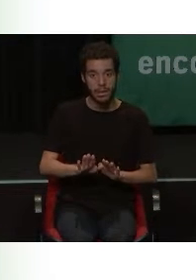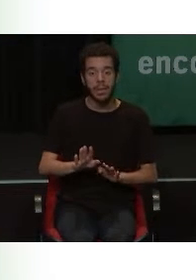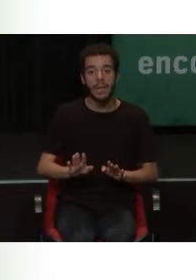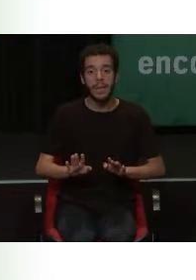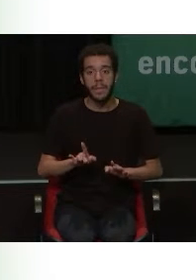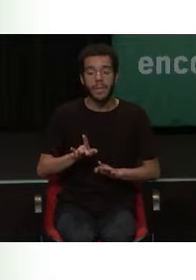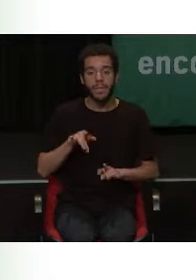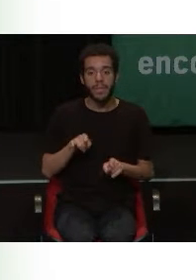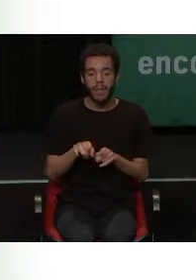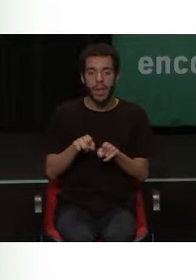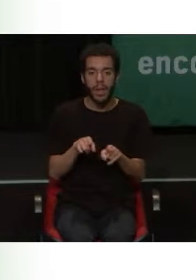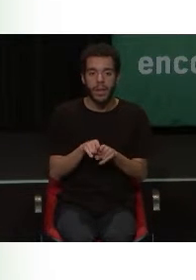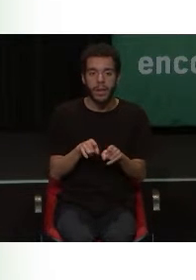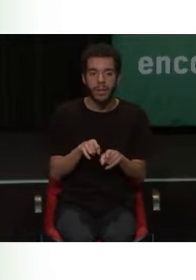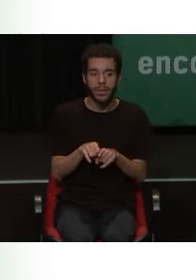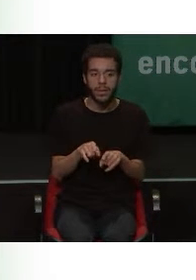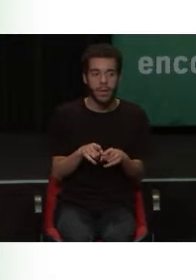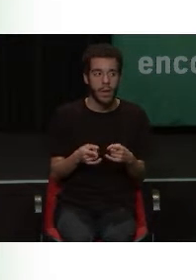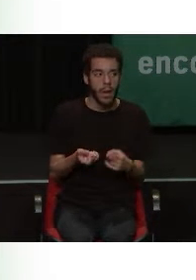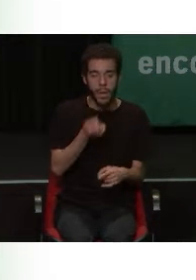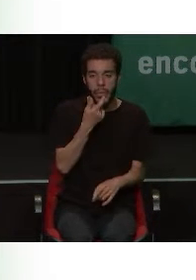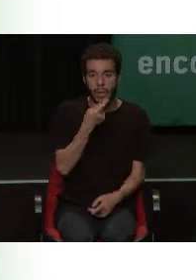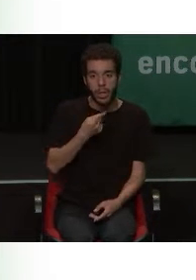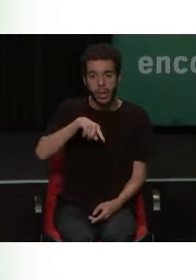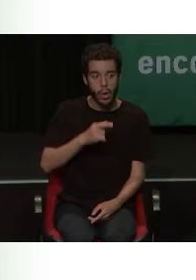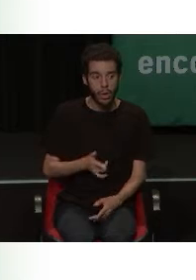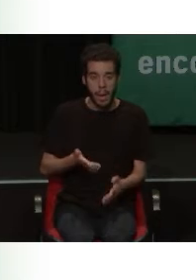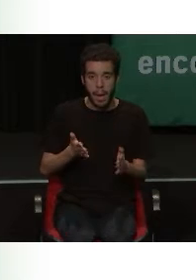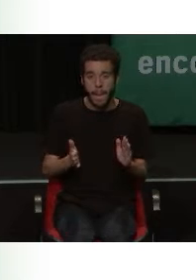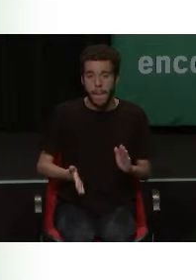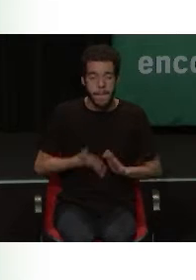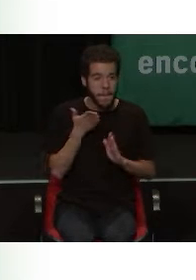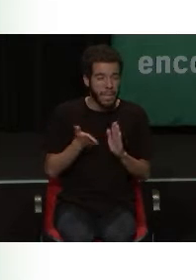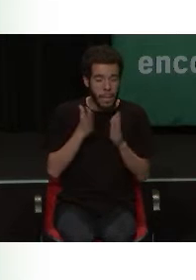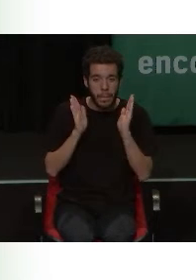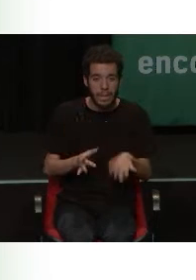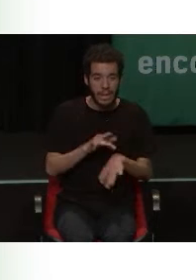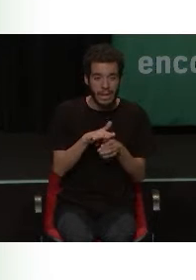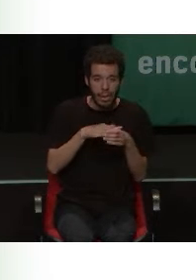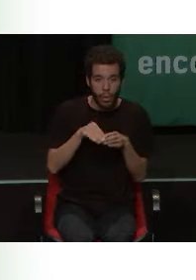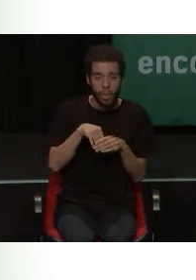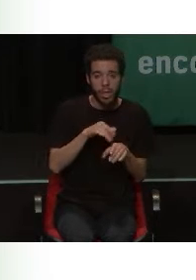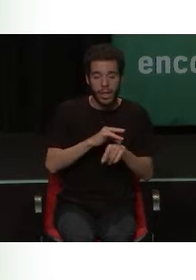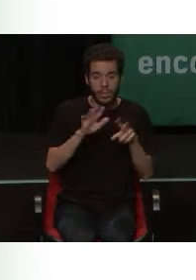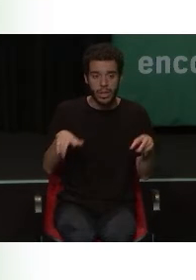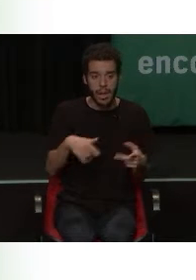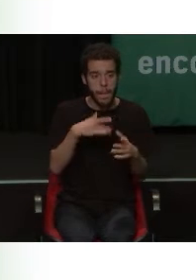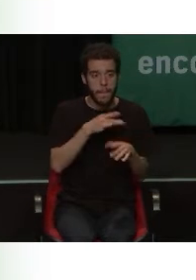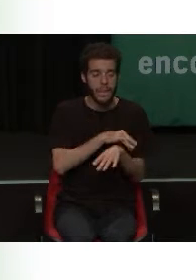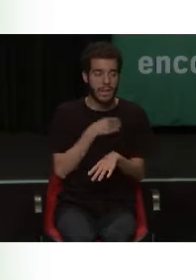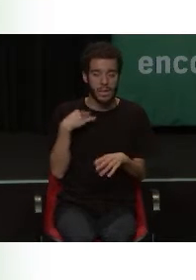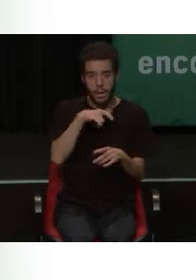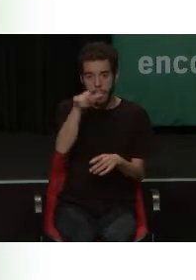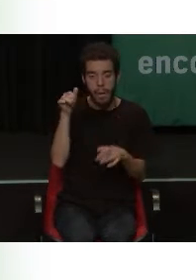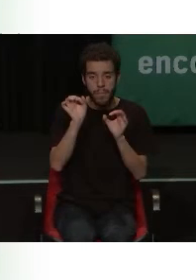and we're talking about resistance to antibiotics that we desperately need for hospital use